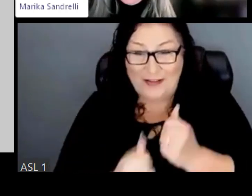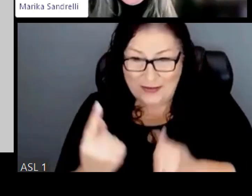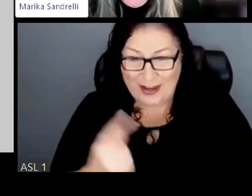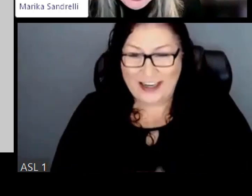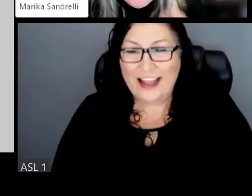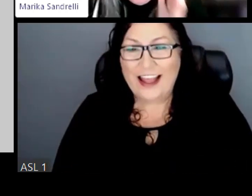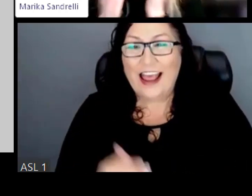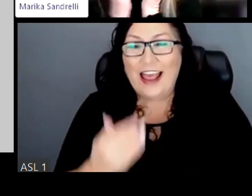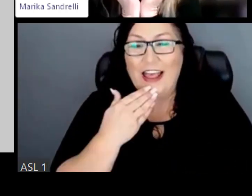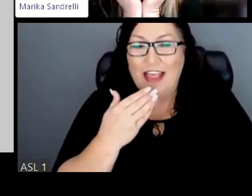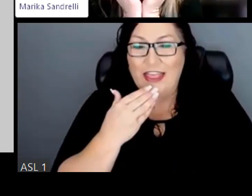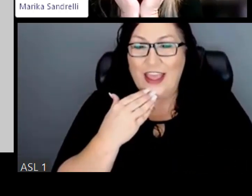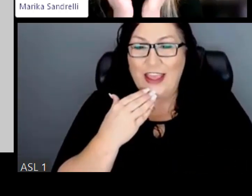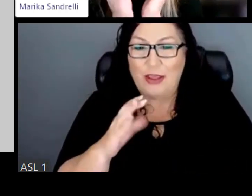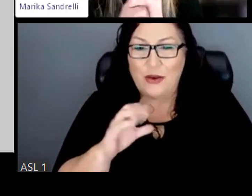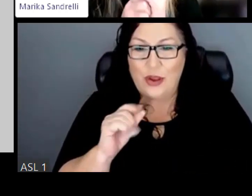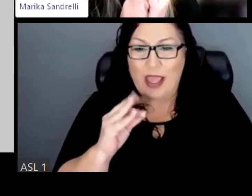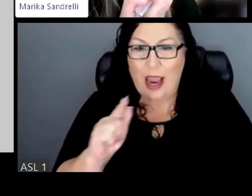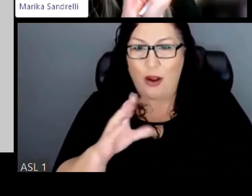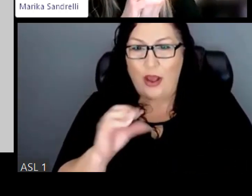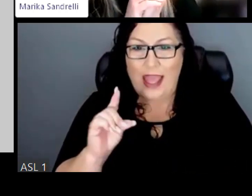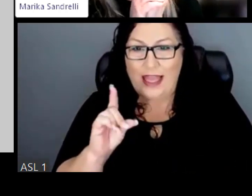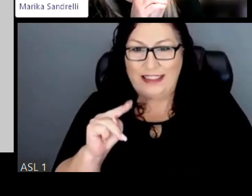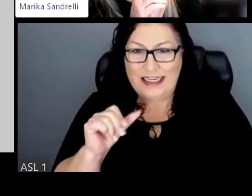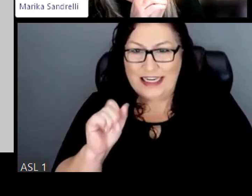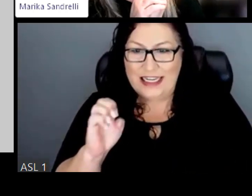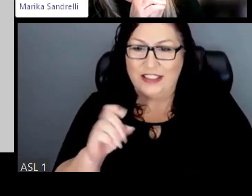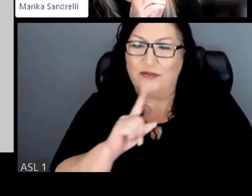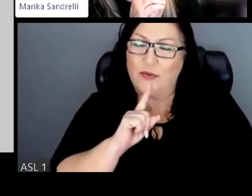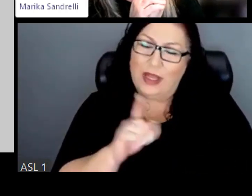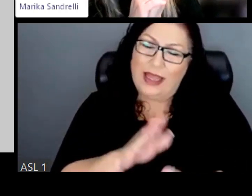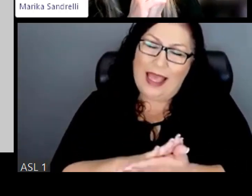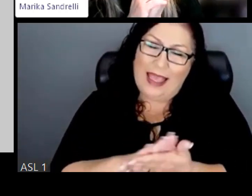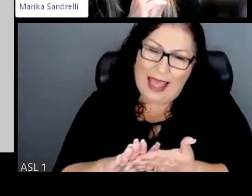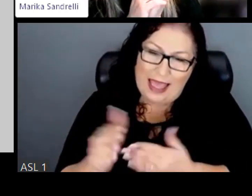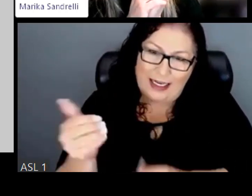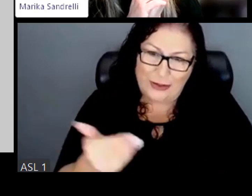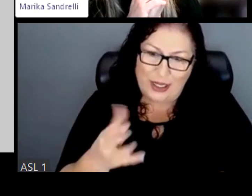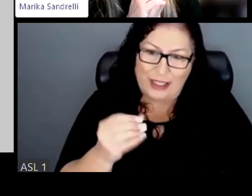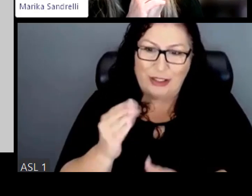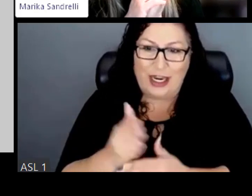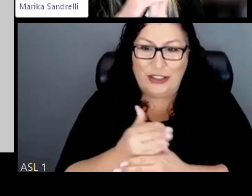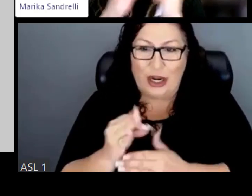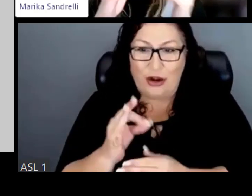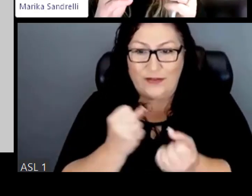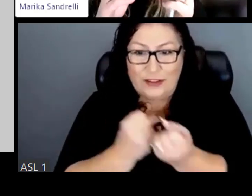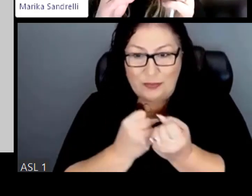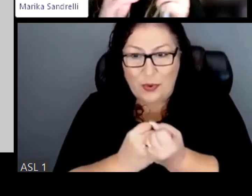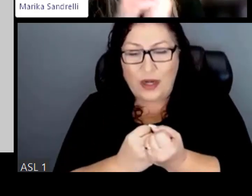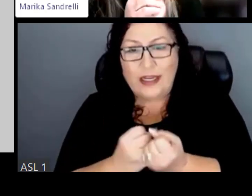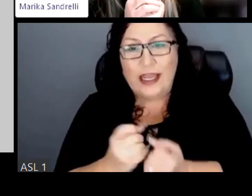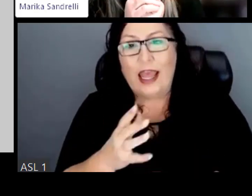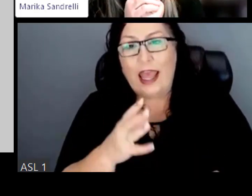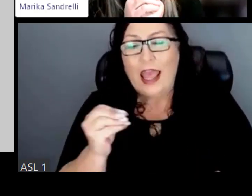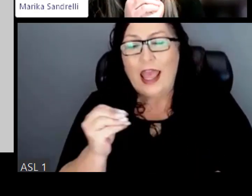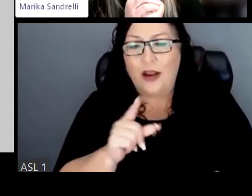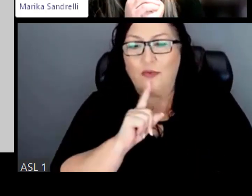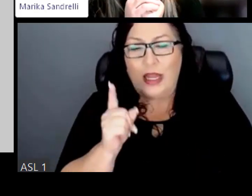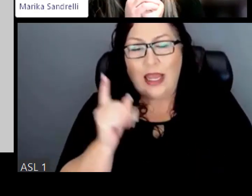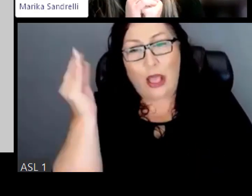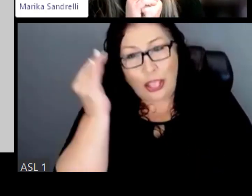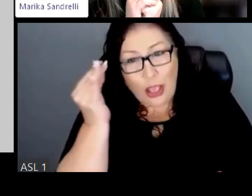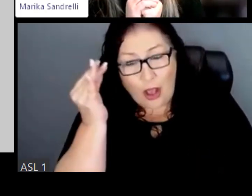everyone. Thank you, Carol and Denise, for such a kind introduction and the sharing of supports